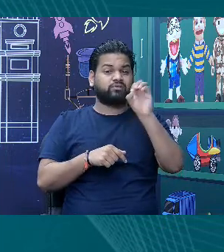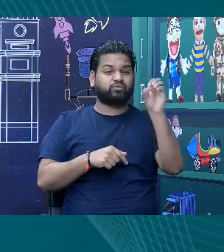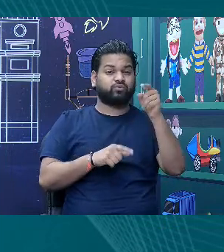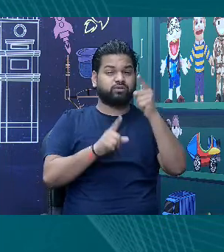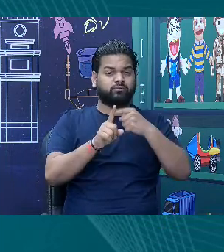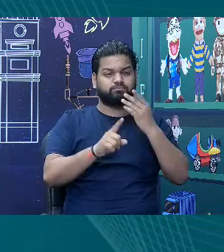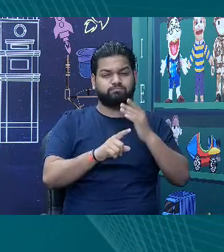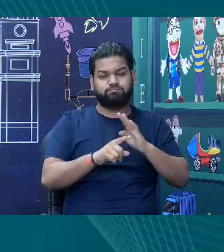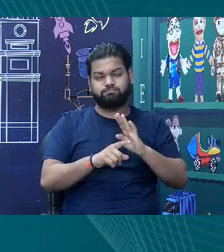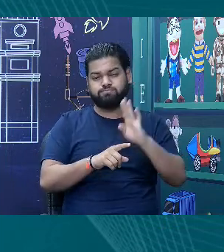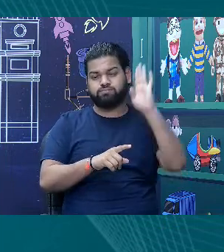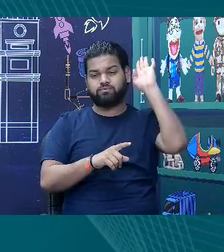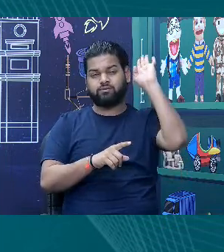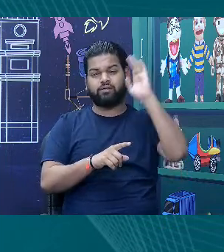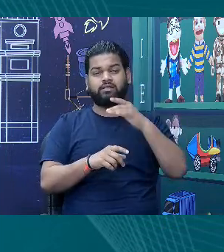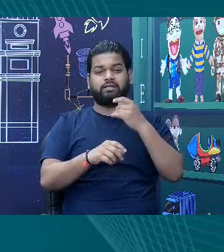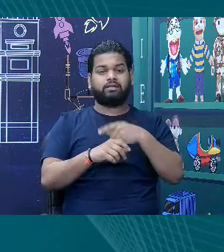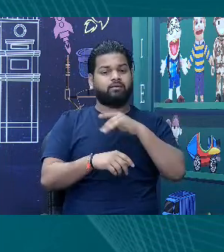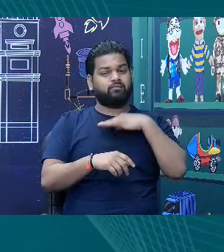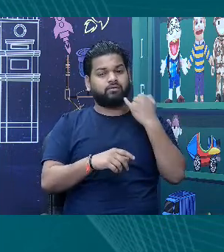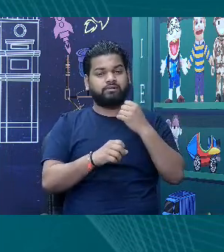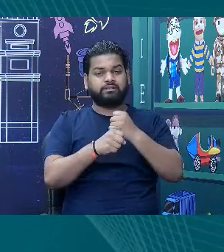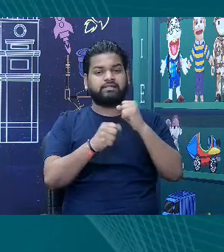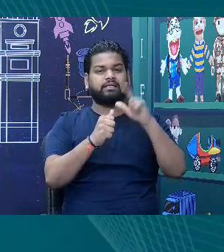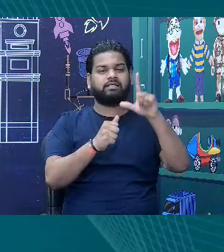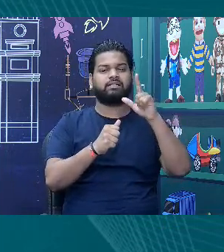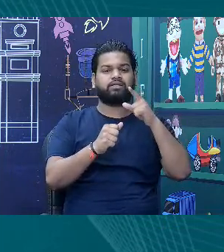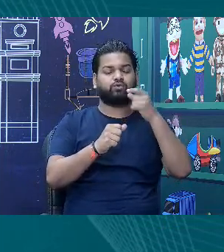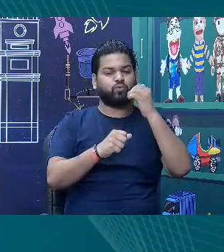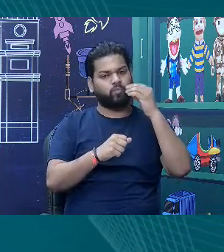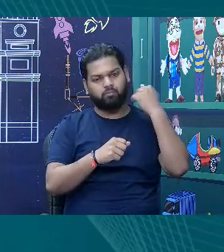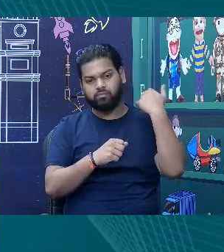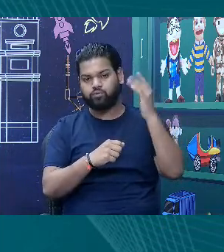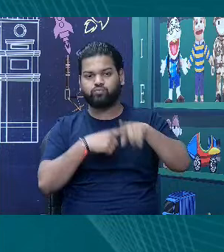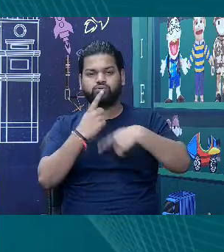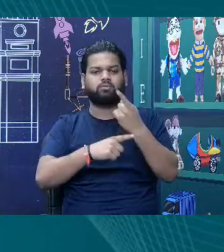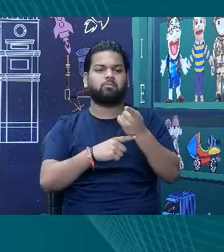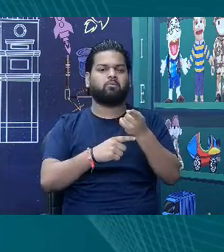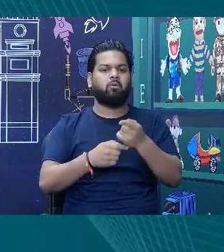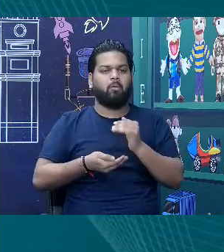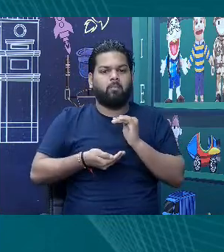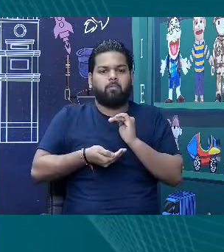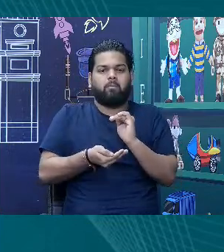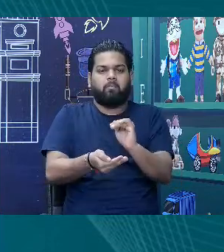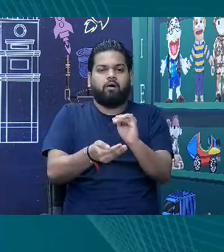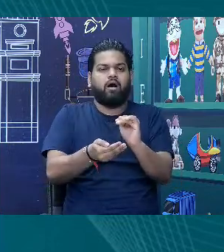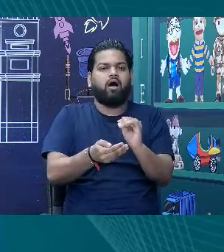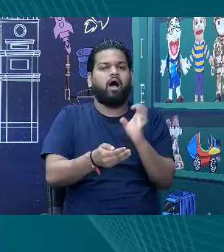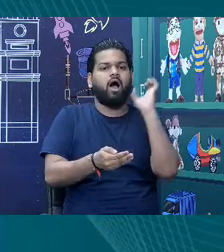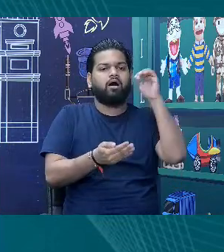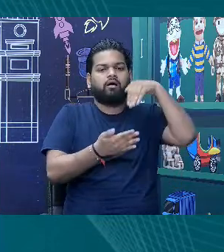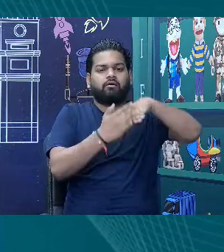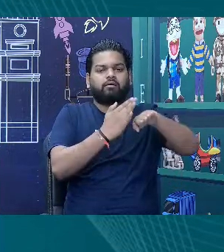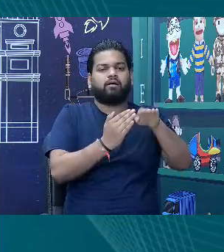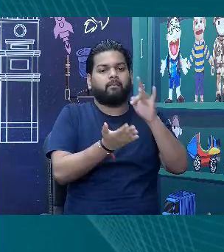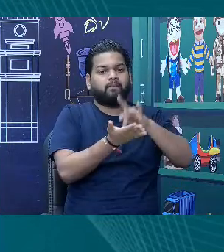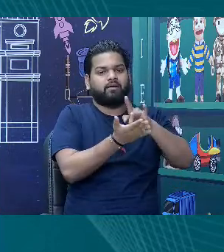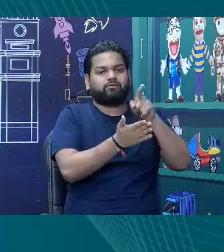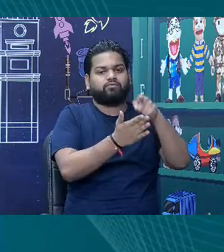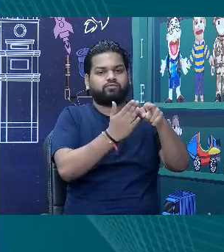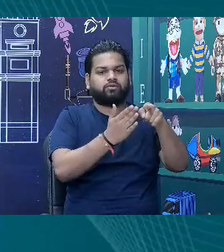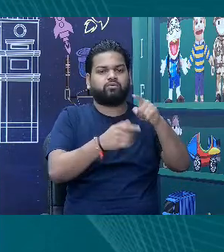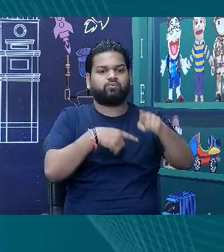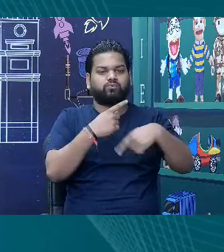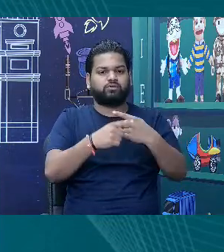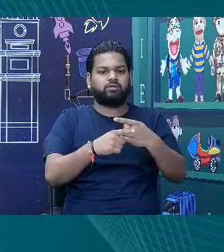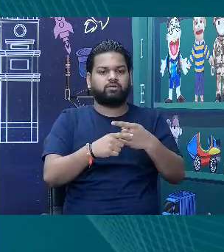of Galileo. I had come to Cambridge to do cosmology, and cosmology I was determined